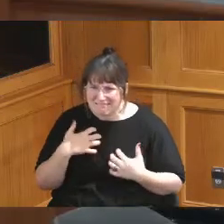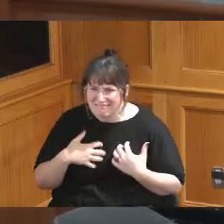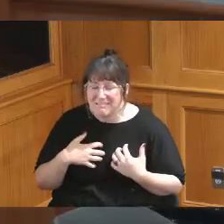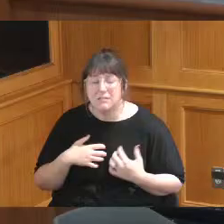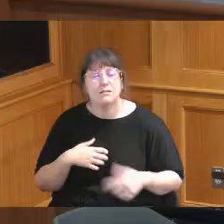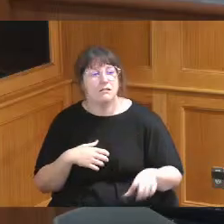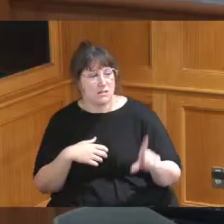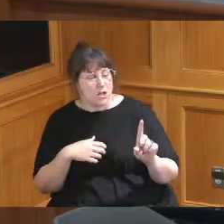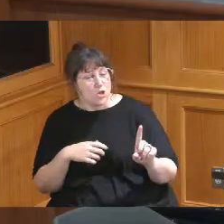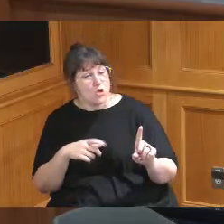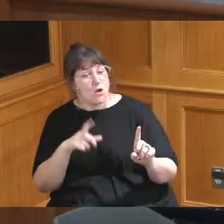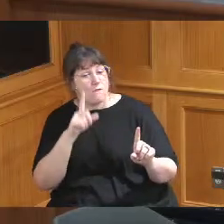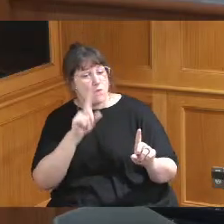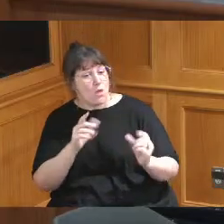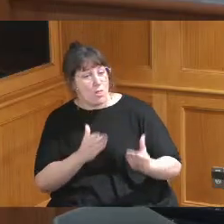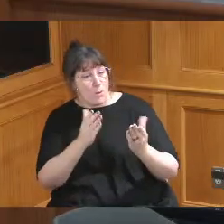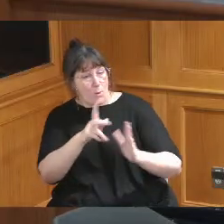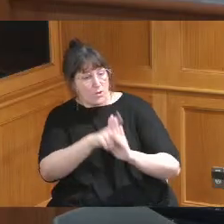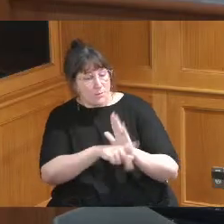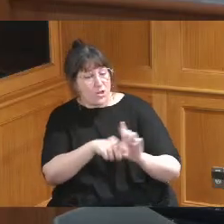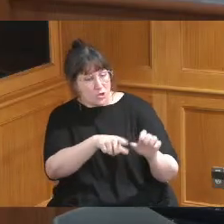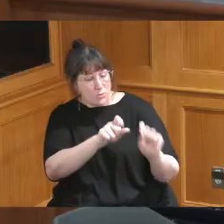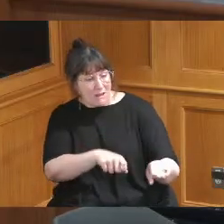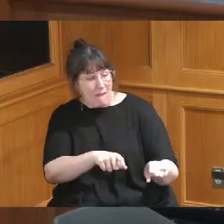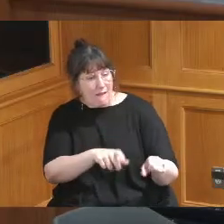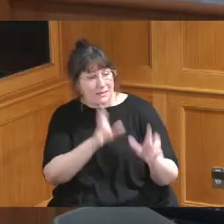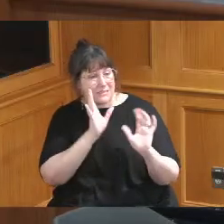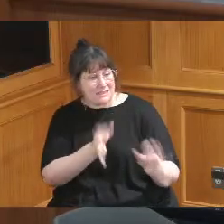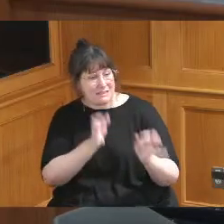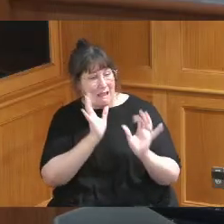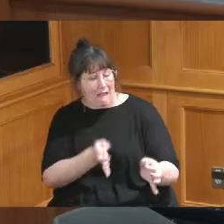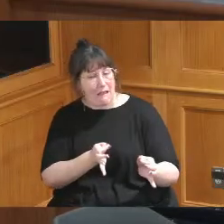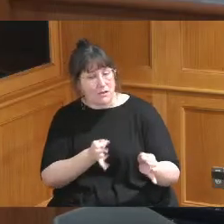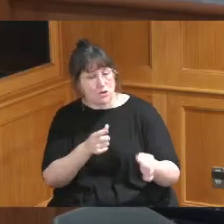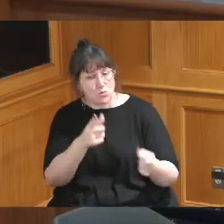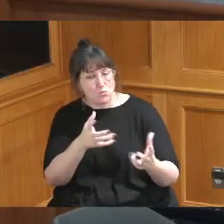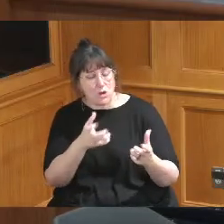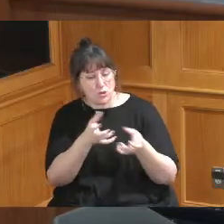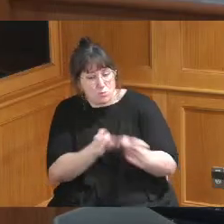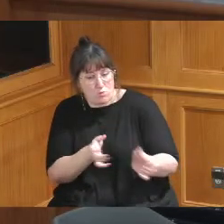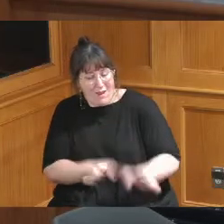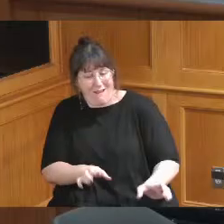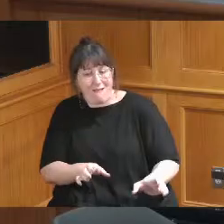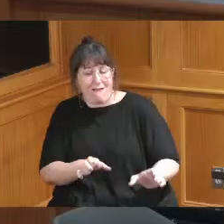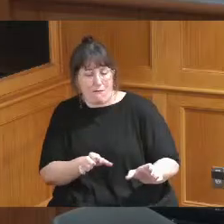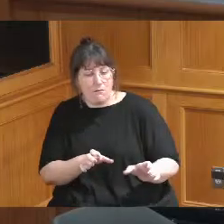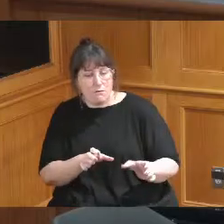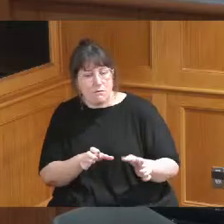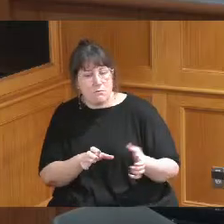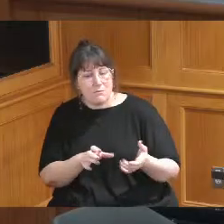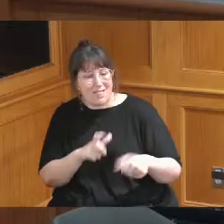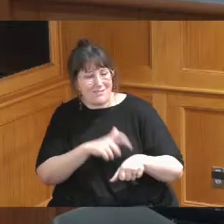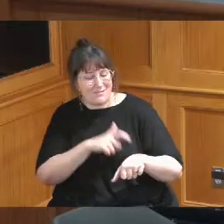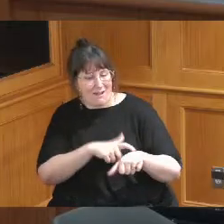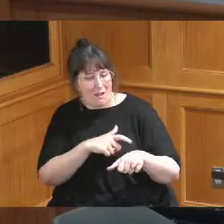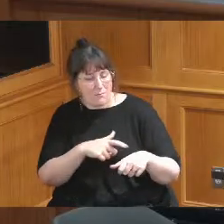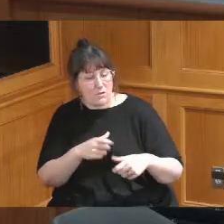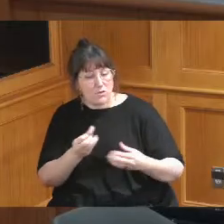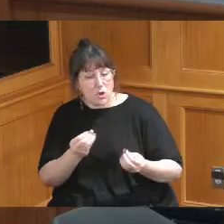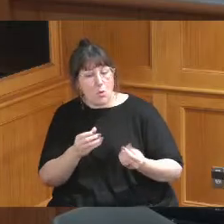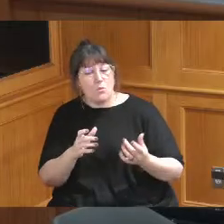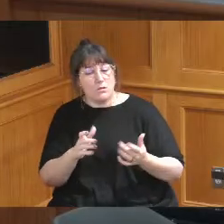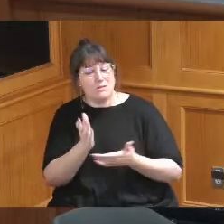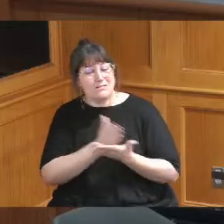the proposed policy, yes, you would have the ability to take it in smaller increments. So under the previous policy, and we do have employees